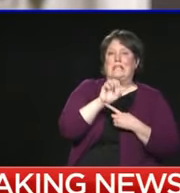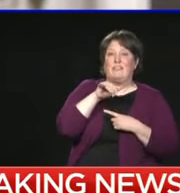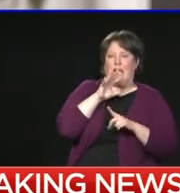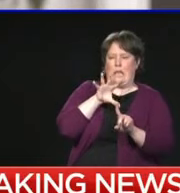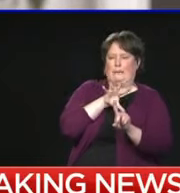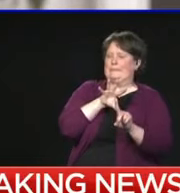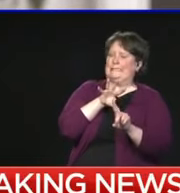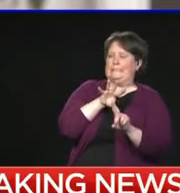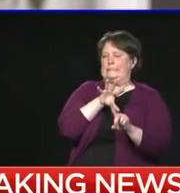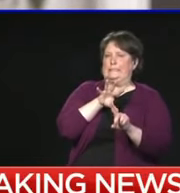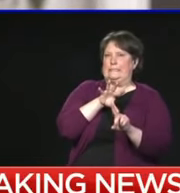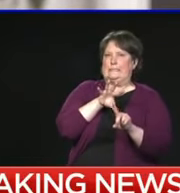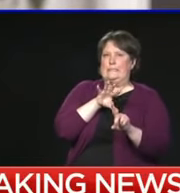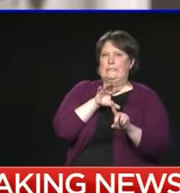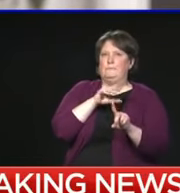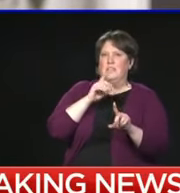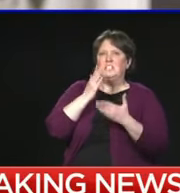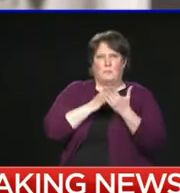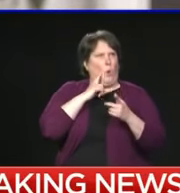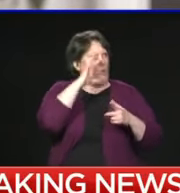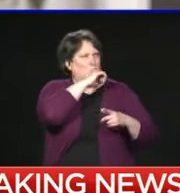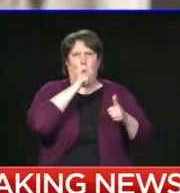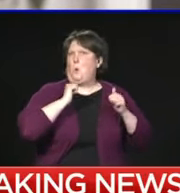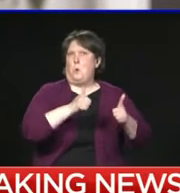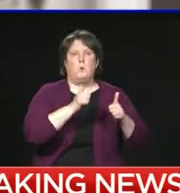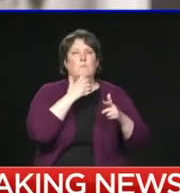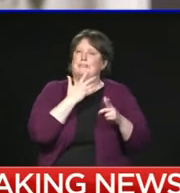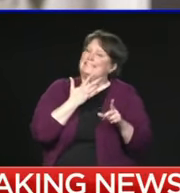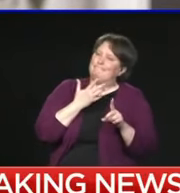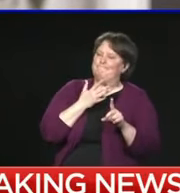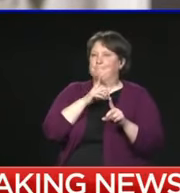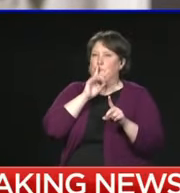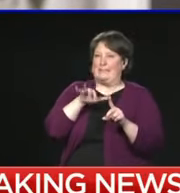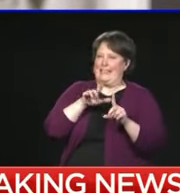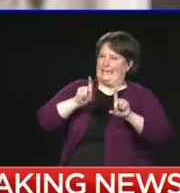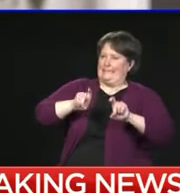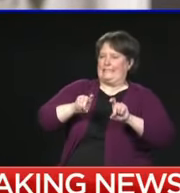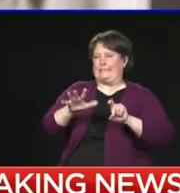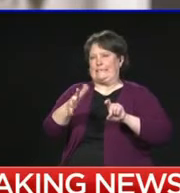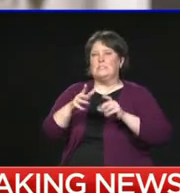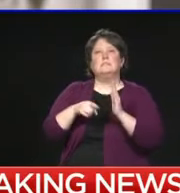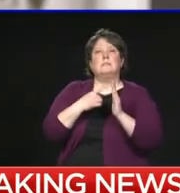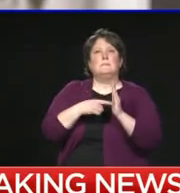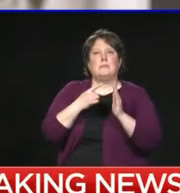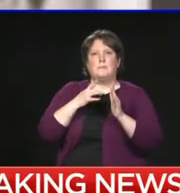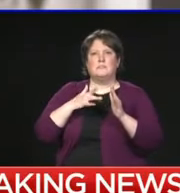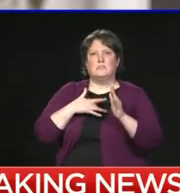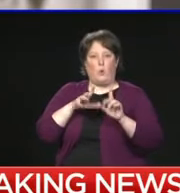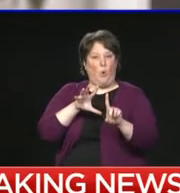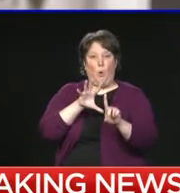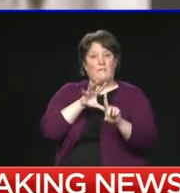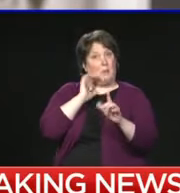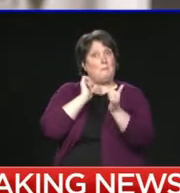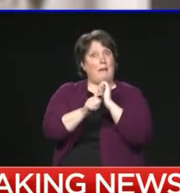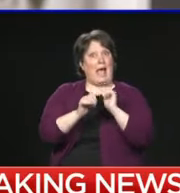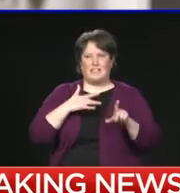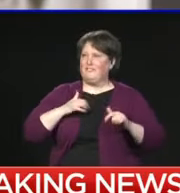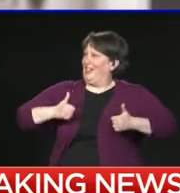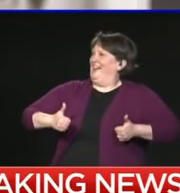as the way people would like it to be, and it can sometimes give a false sense of assurance. This